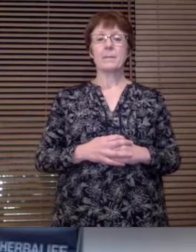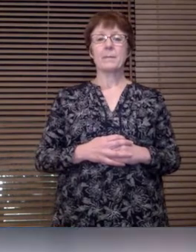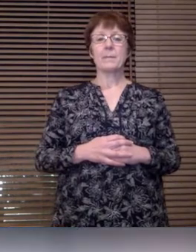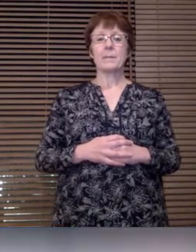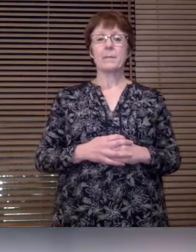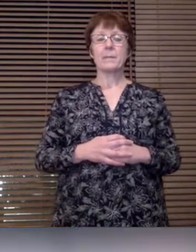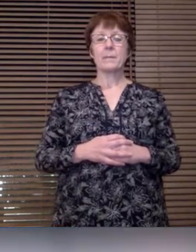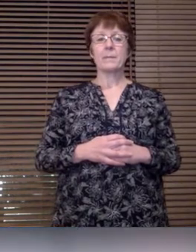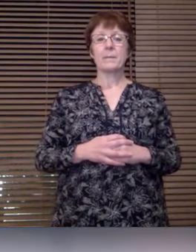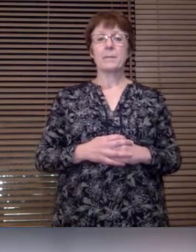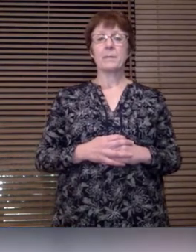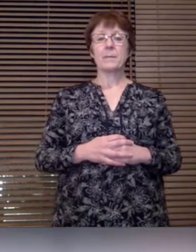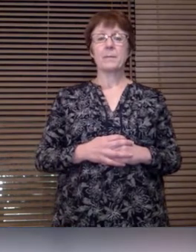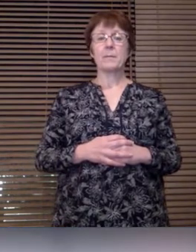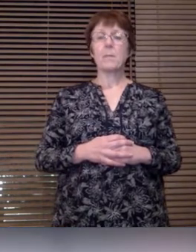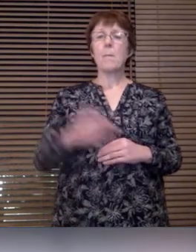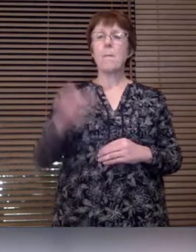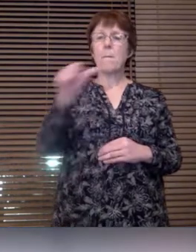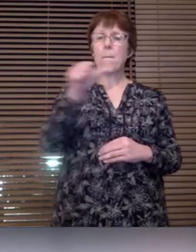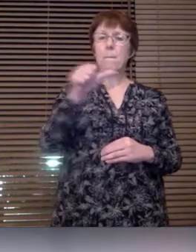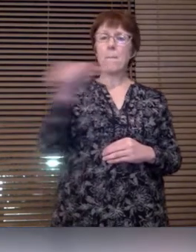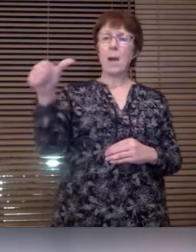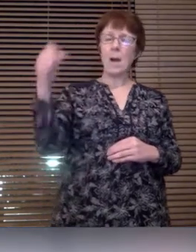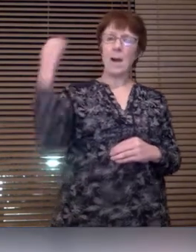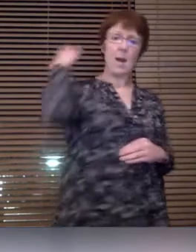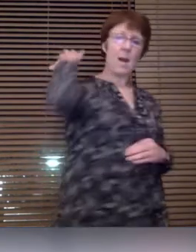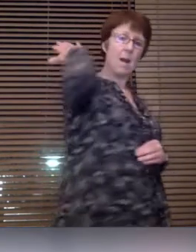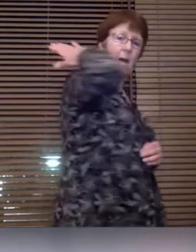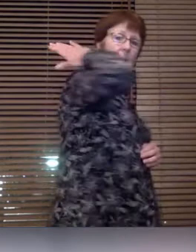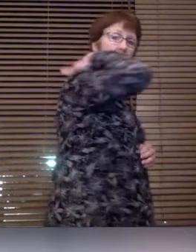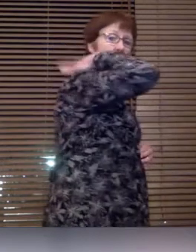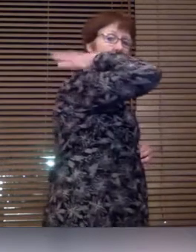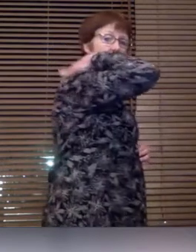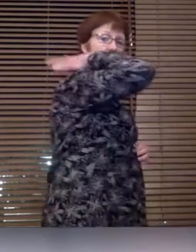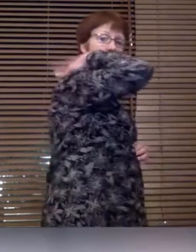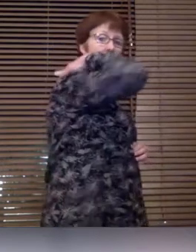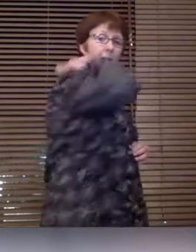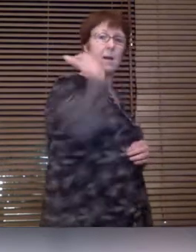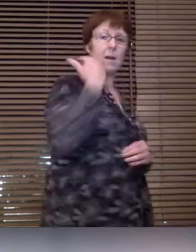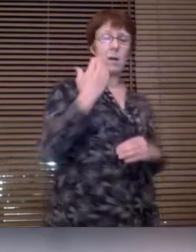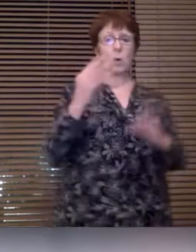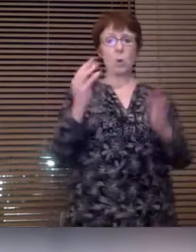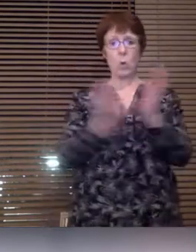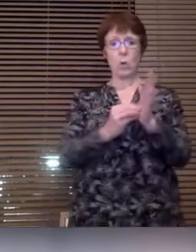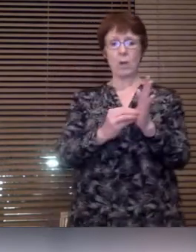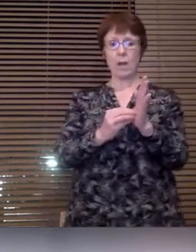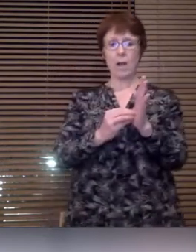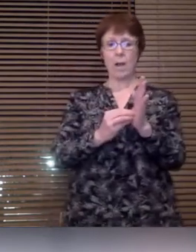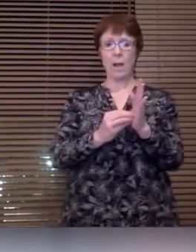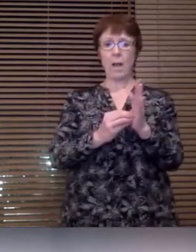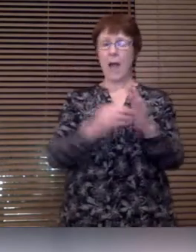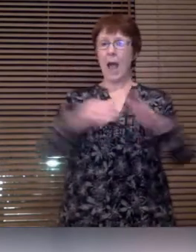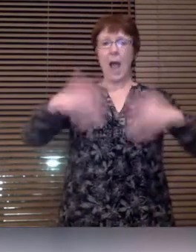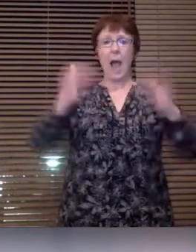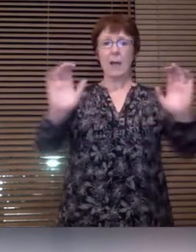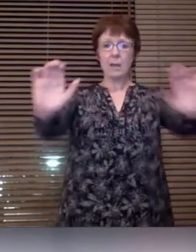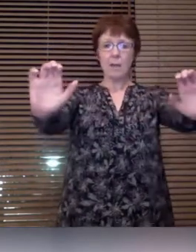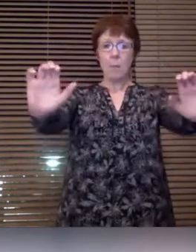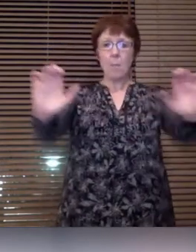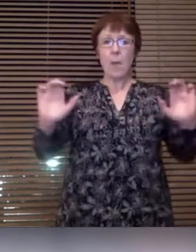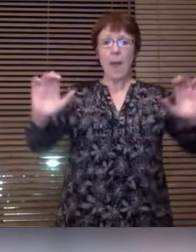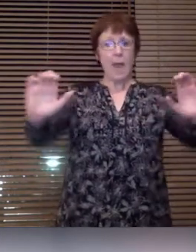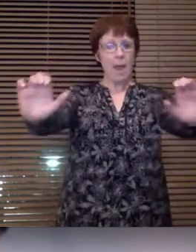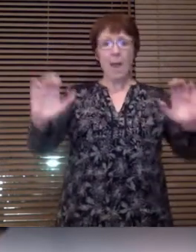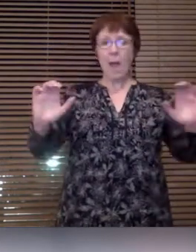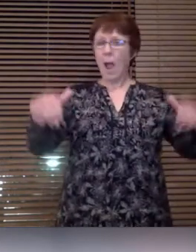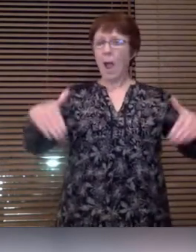important, the shrug is just through the shoulders, the shoulder blades, so our arms and elbows can stay completely locked out. We're not pressed up in or anything,